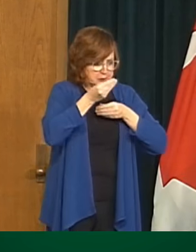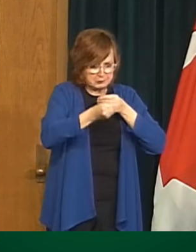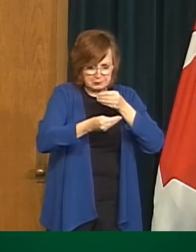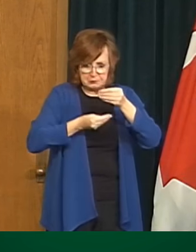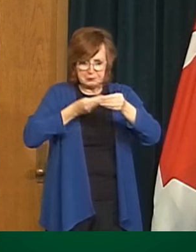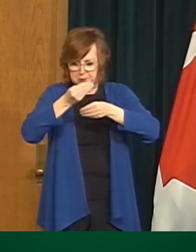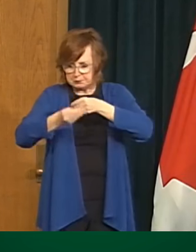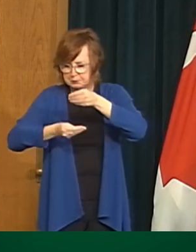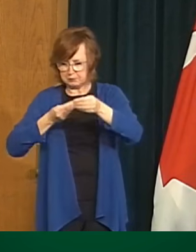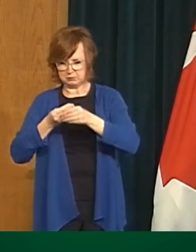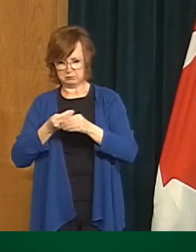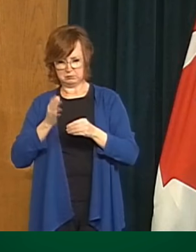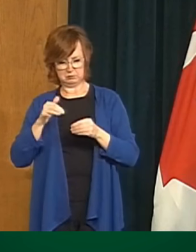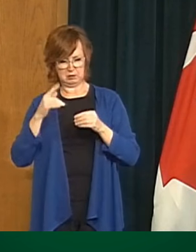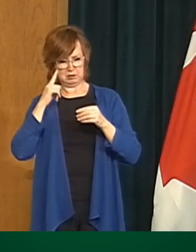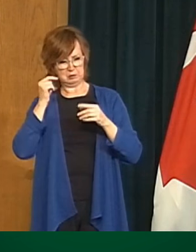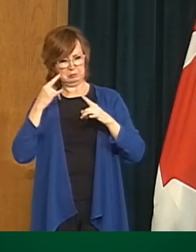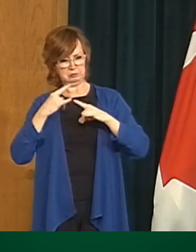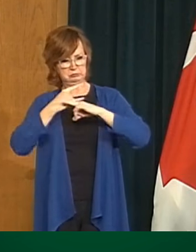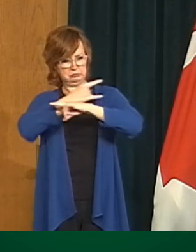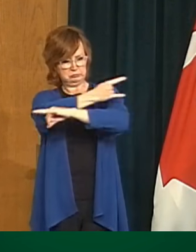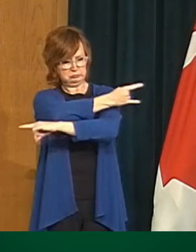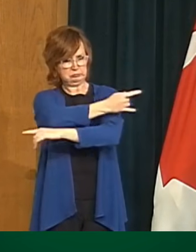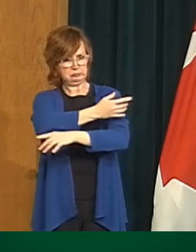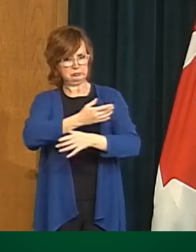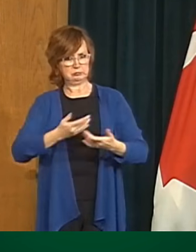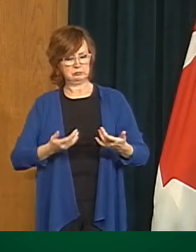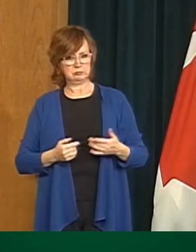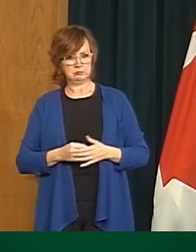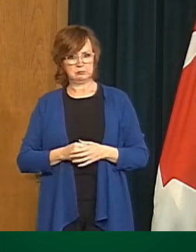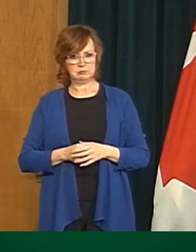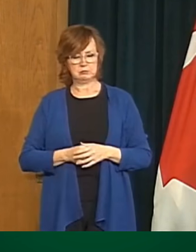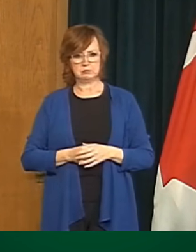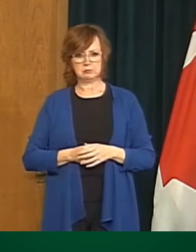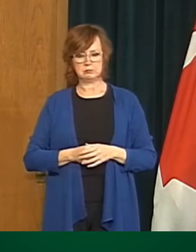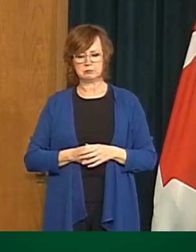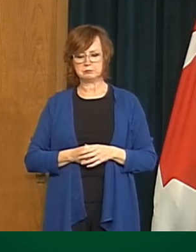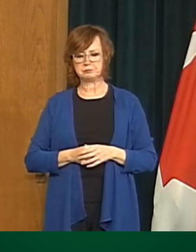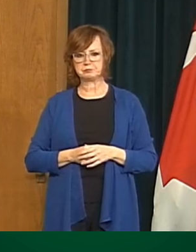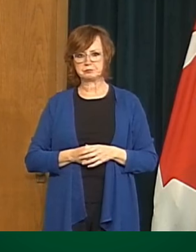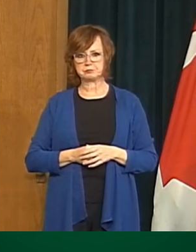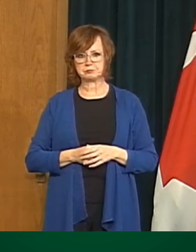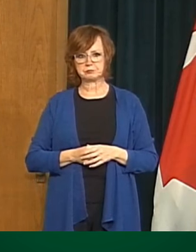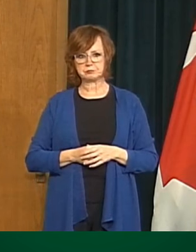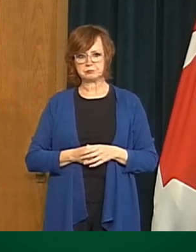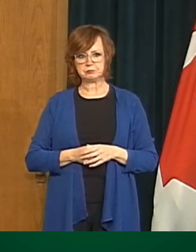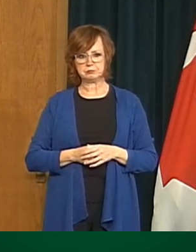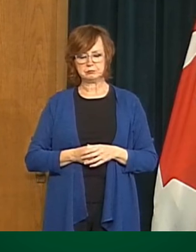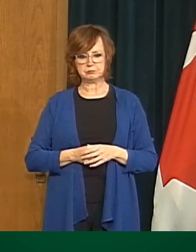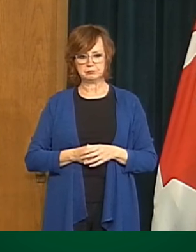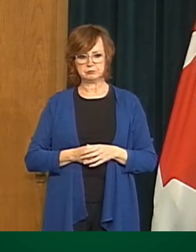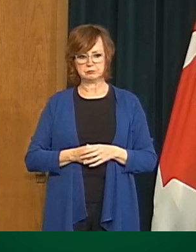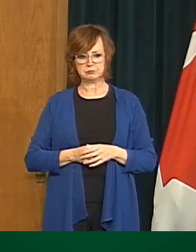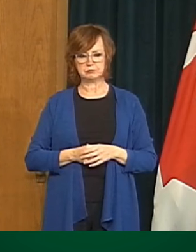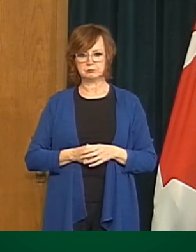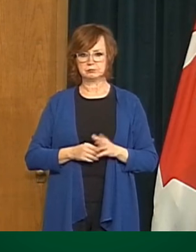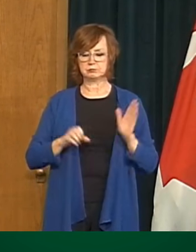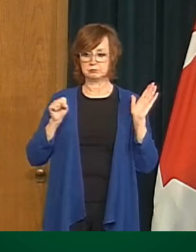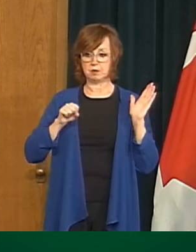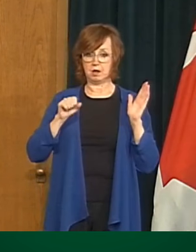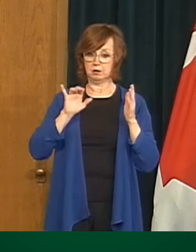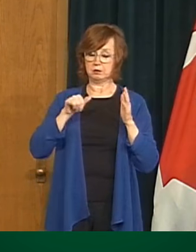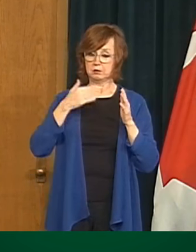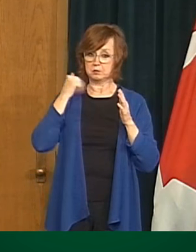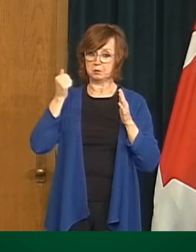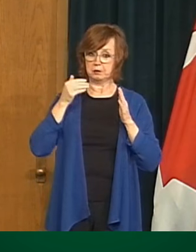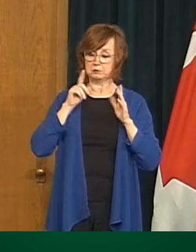capital spending in the way that you outlined it, given the concerns raised on operational side, really the best way to go right now? Yes, it is.